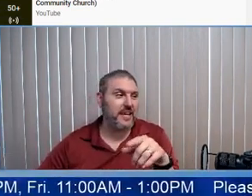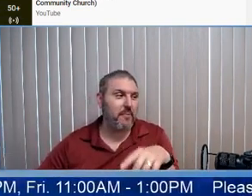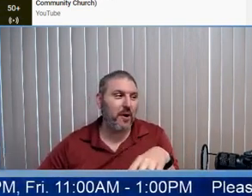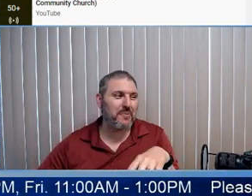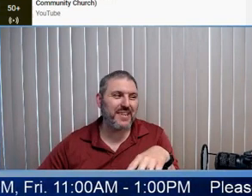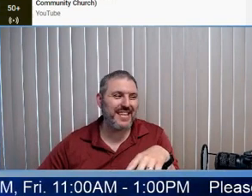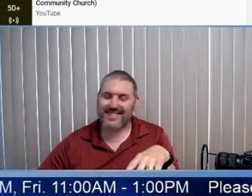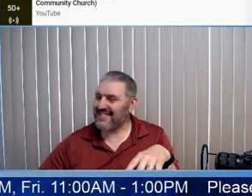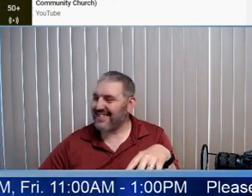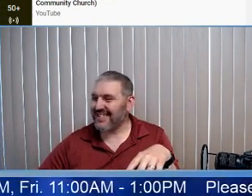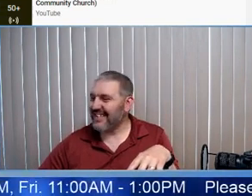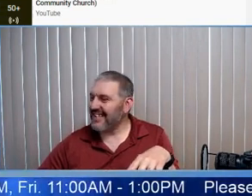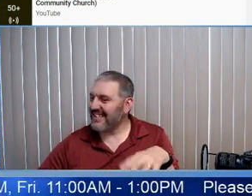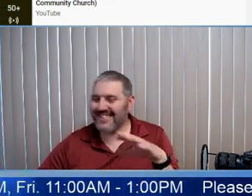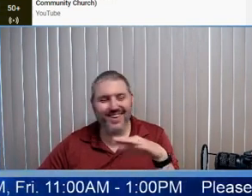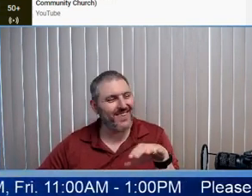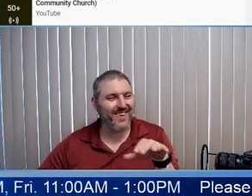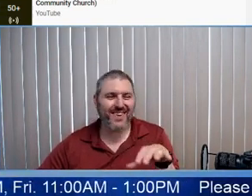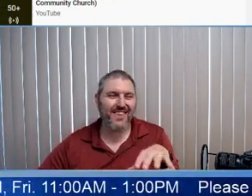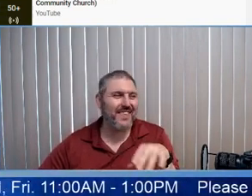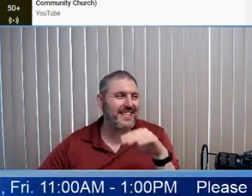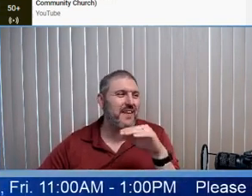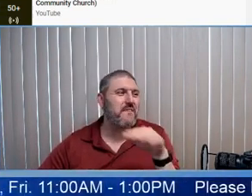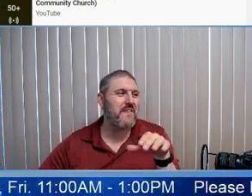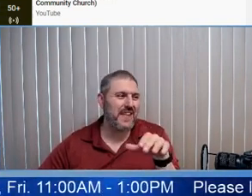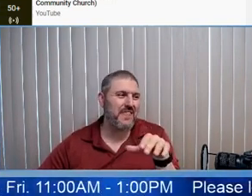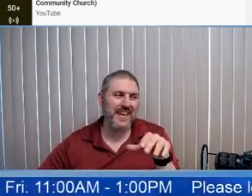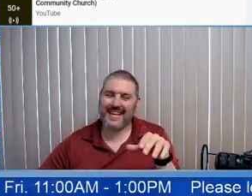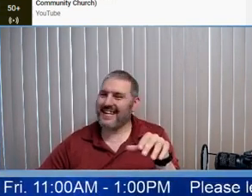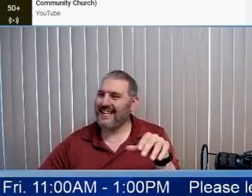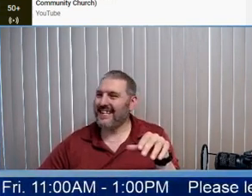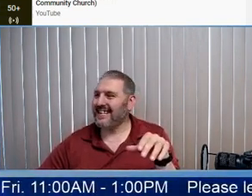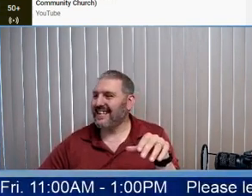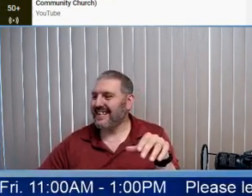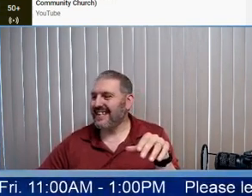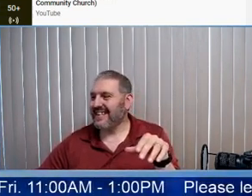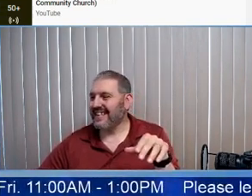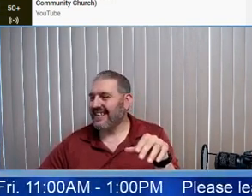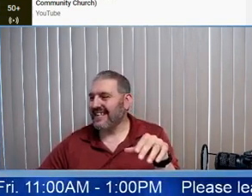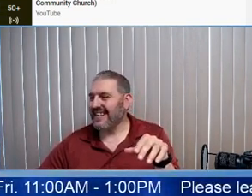I don't think that guy was with the St. Paul police. No. That's a Fed thing.